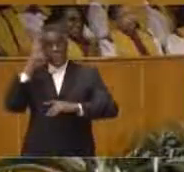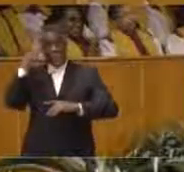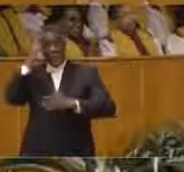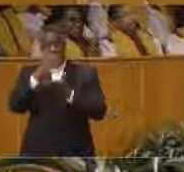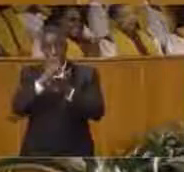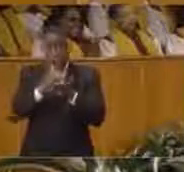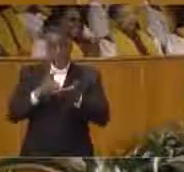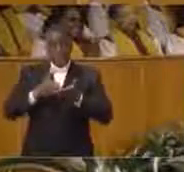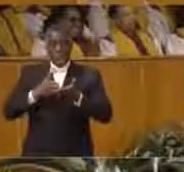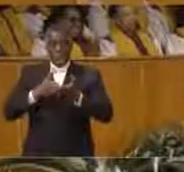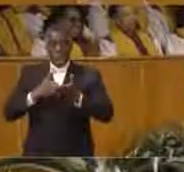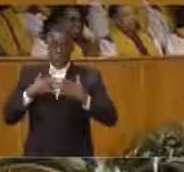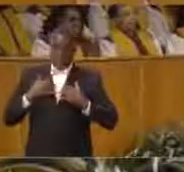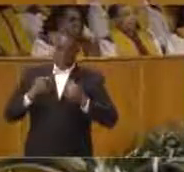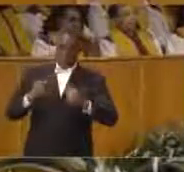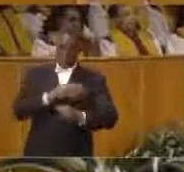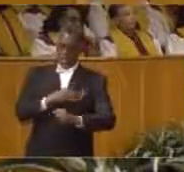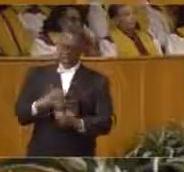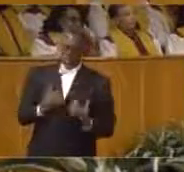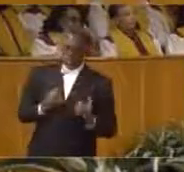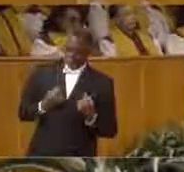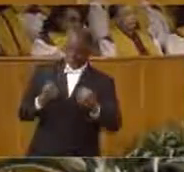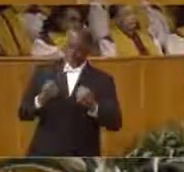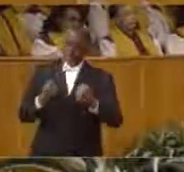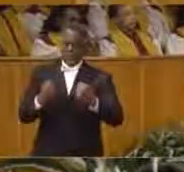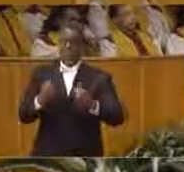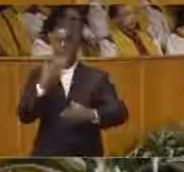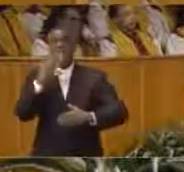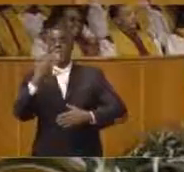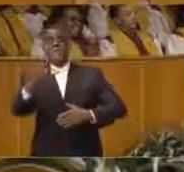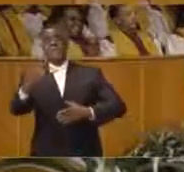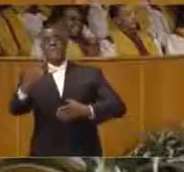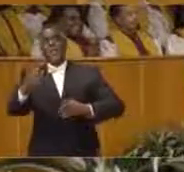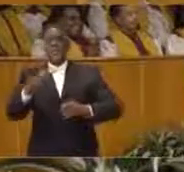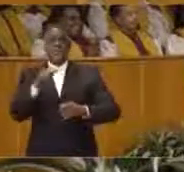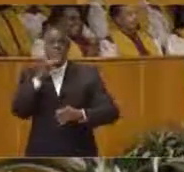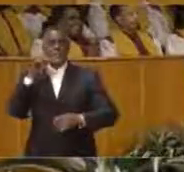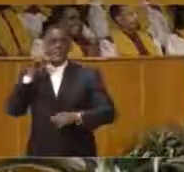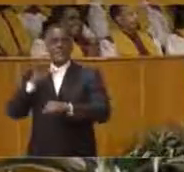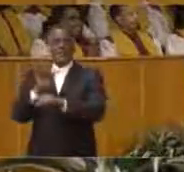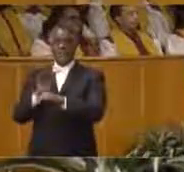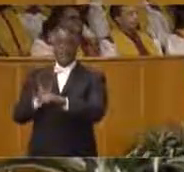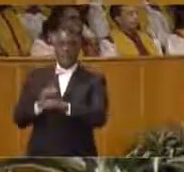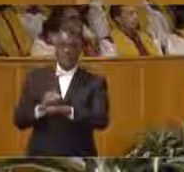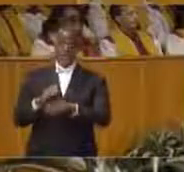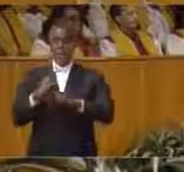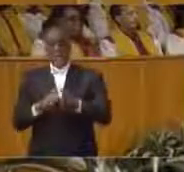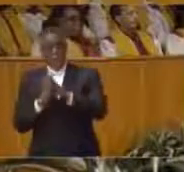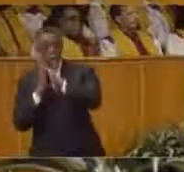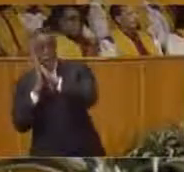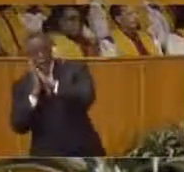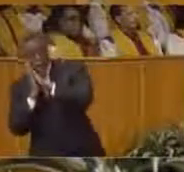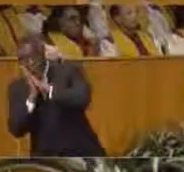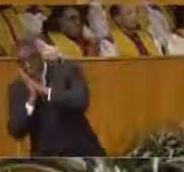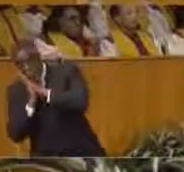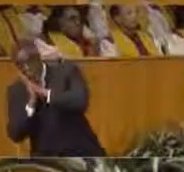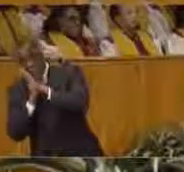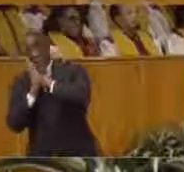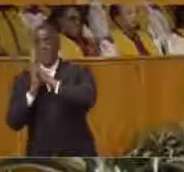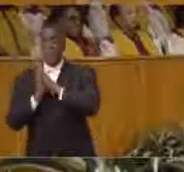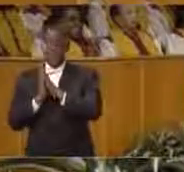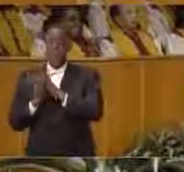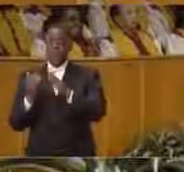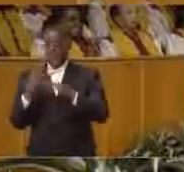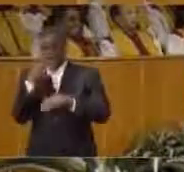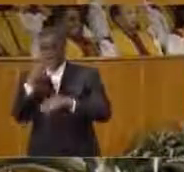portion of health and strength. Thank you that last night the four corners of our bed were not the four corners of our cooling board.